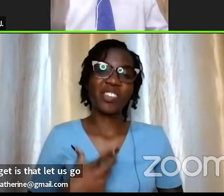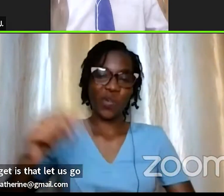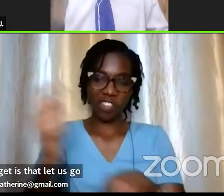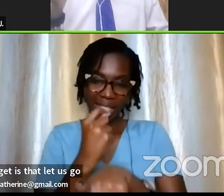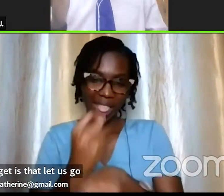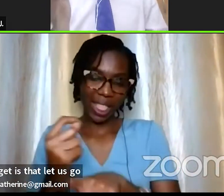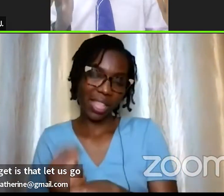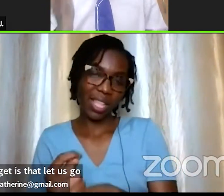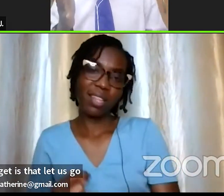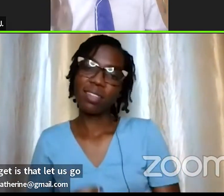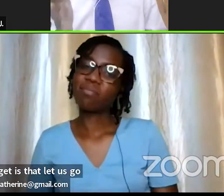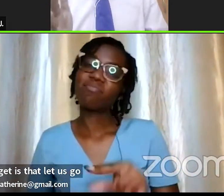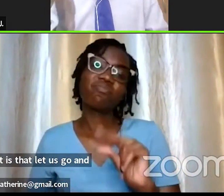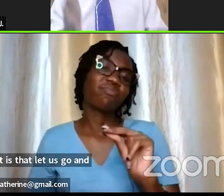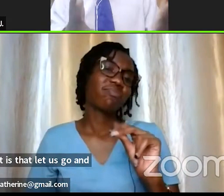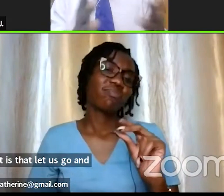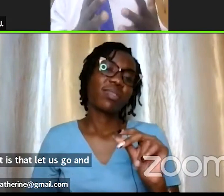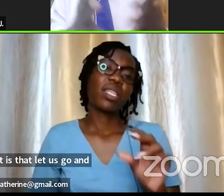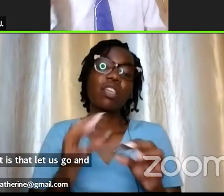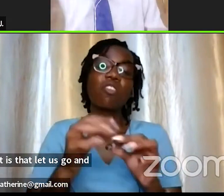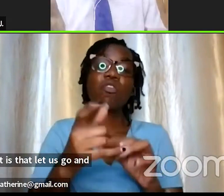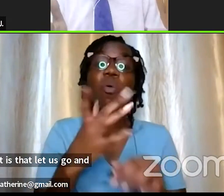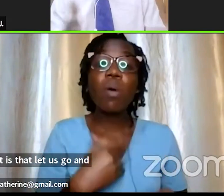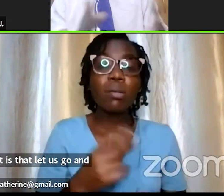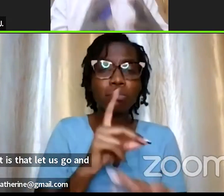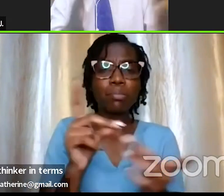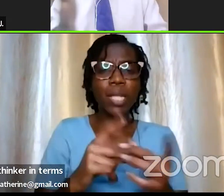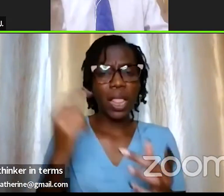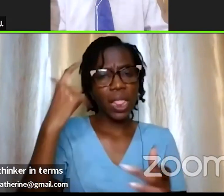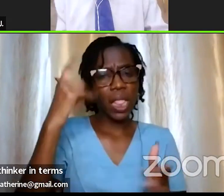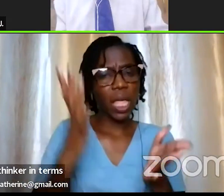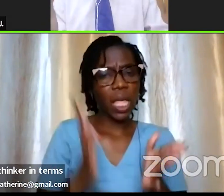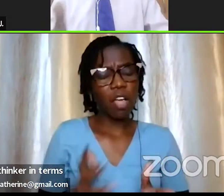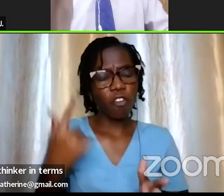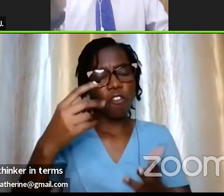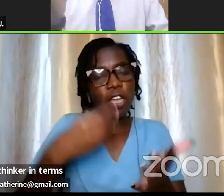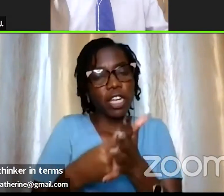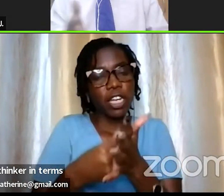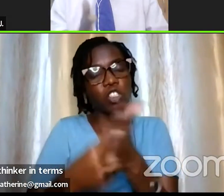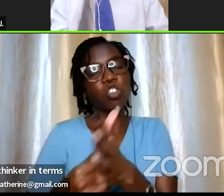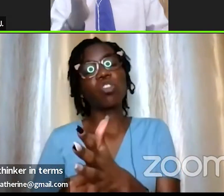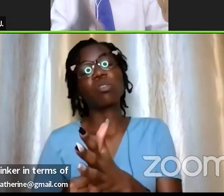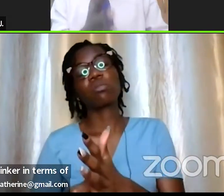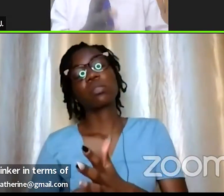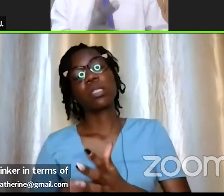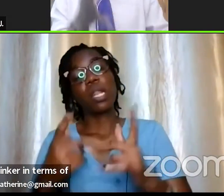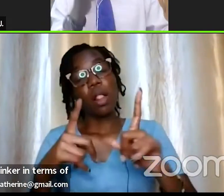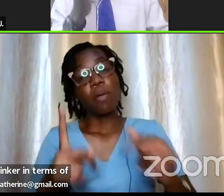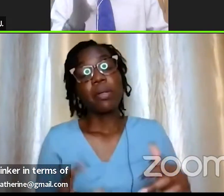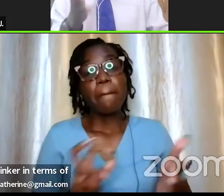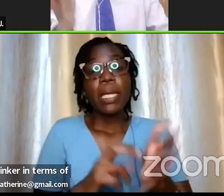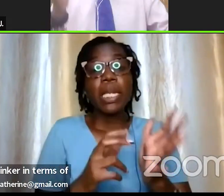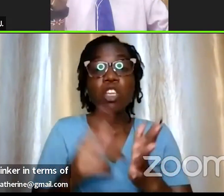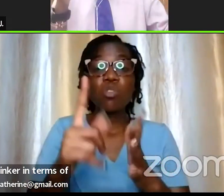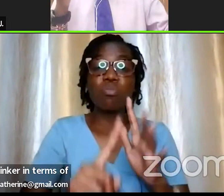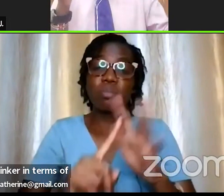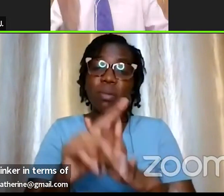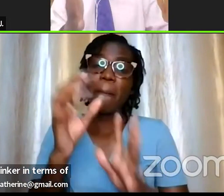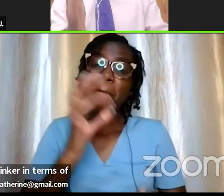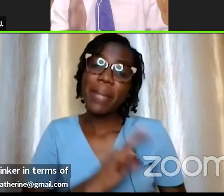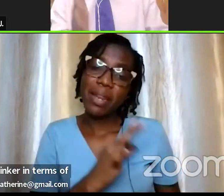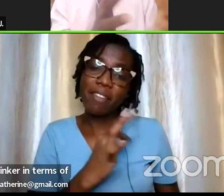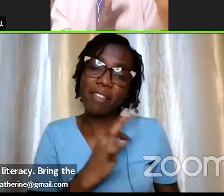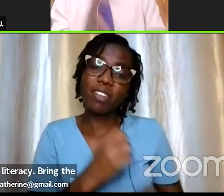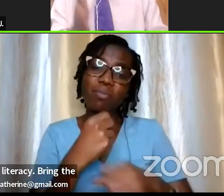For you to be a strategic thinker in terms of financial management or financial literacy, bring the benefit, make sure that I have